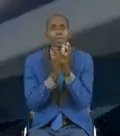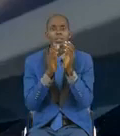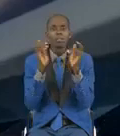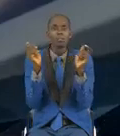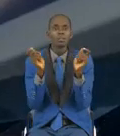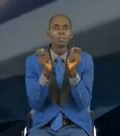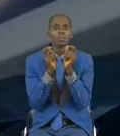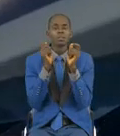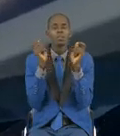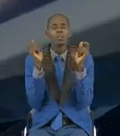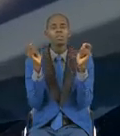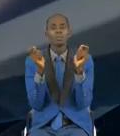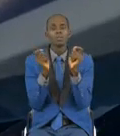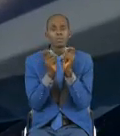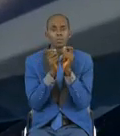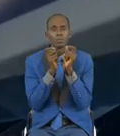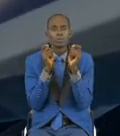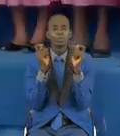Hallelujah!